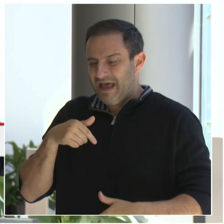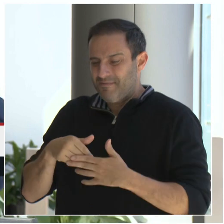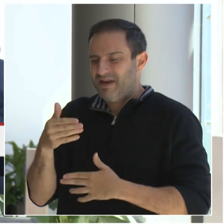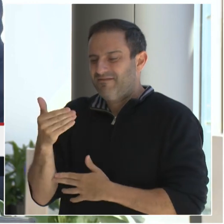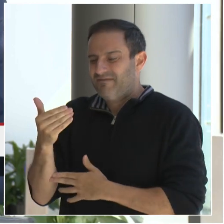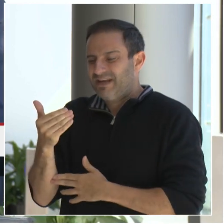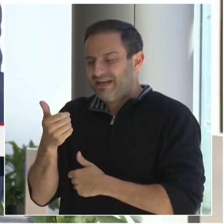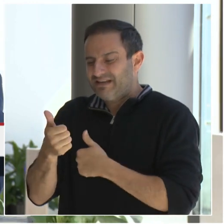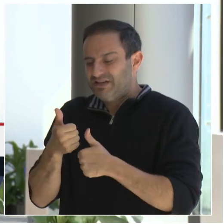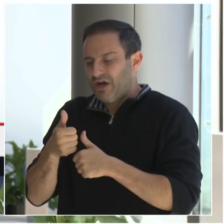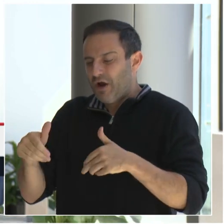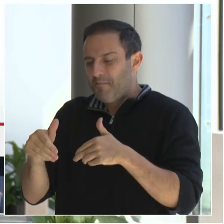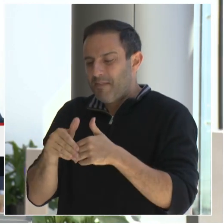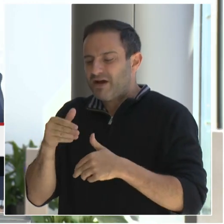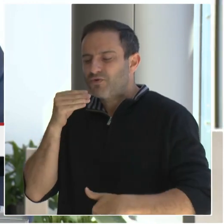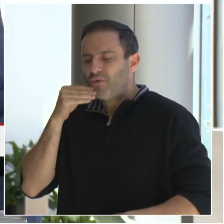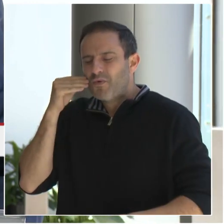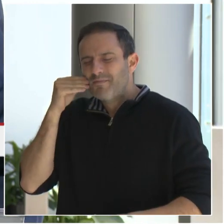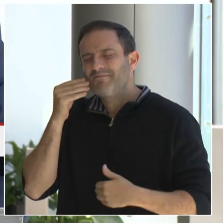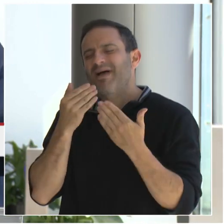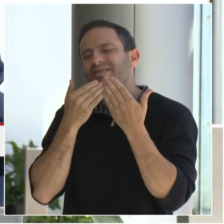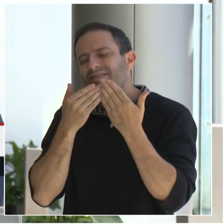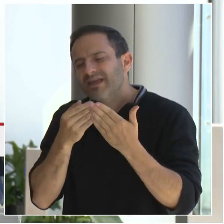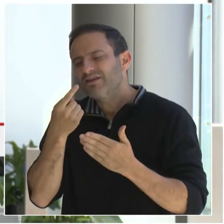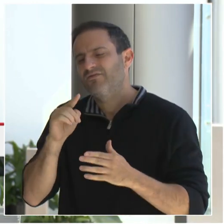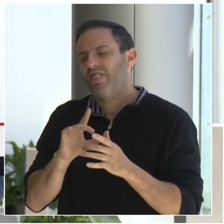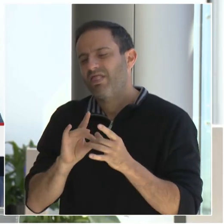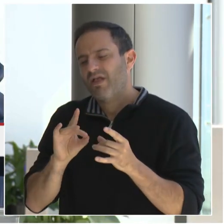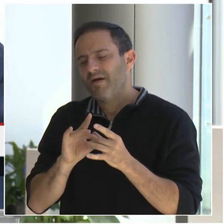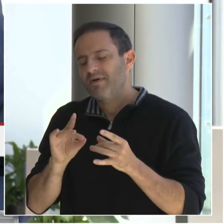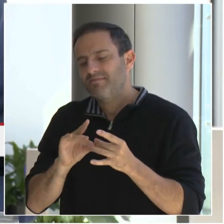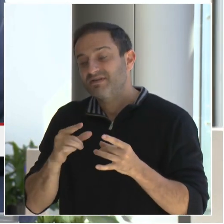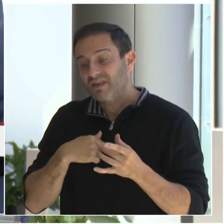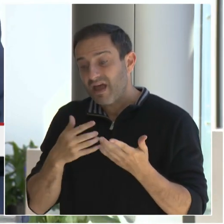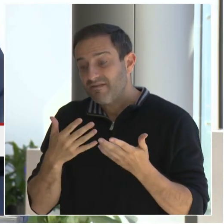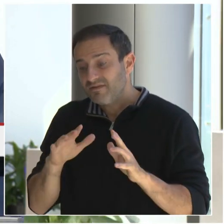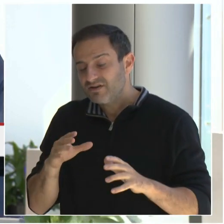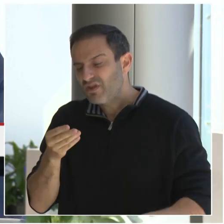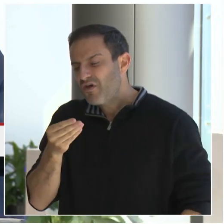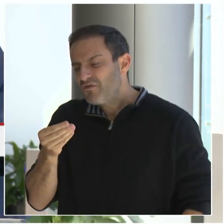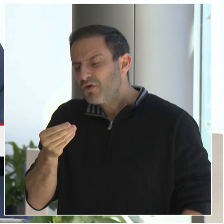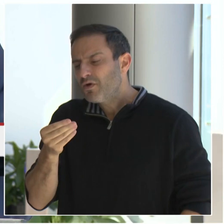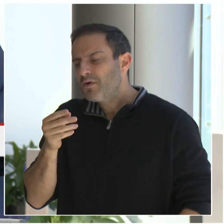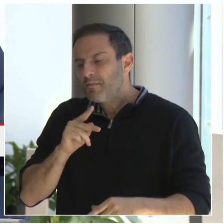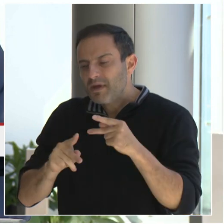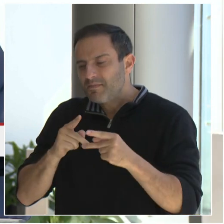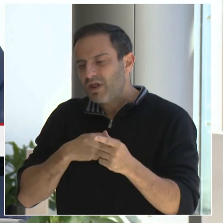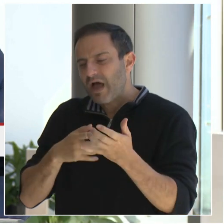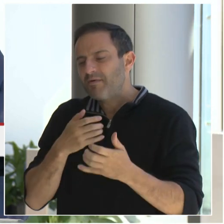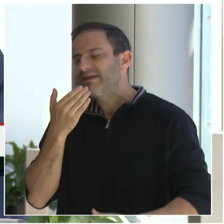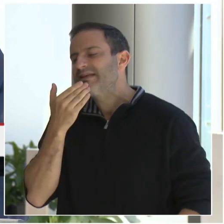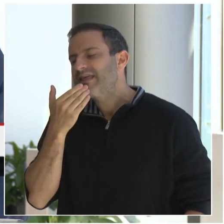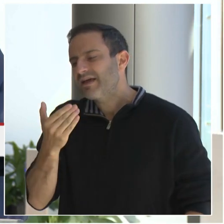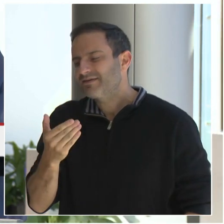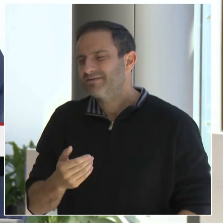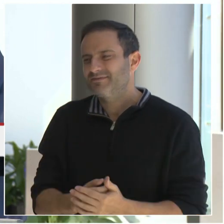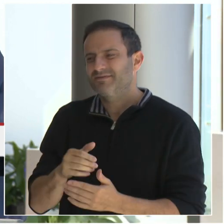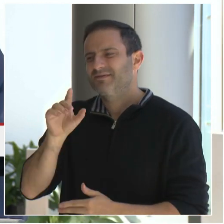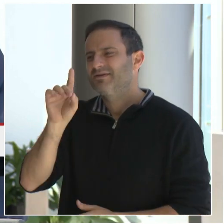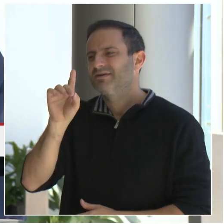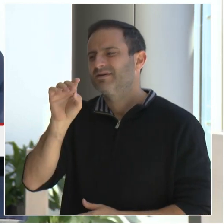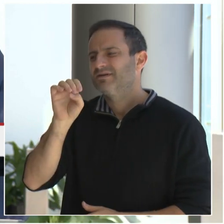home, so. But thank you for those great comments. As I wrap up, a couple more people I want to thank. So